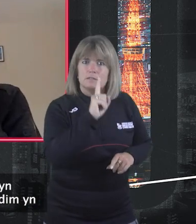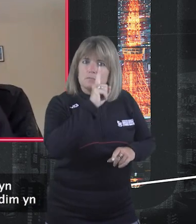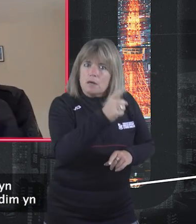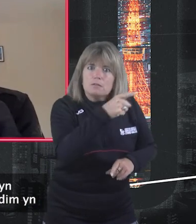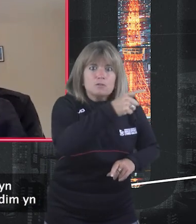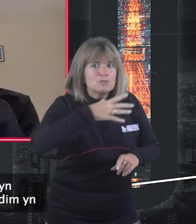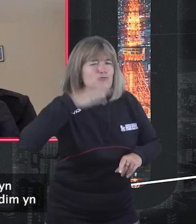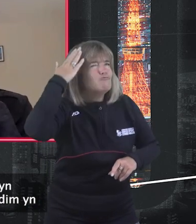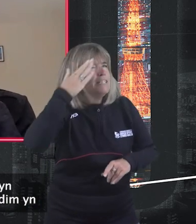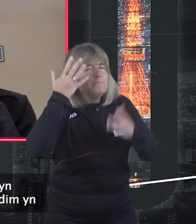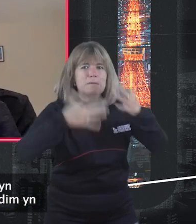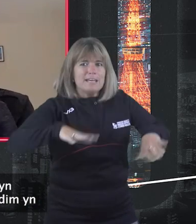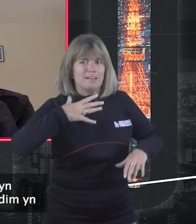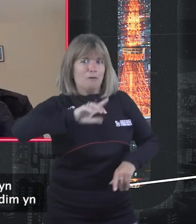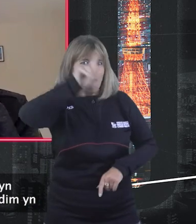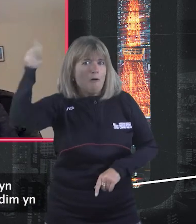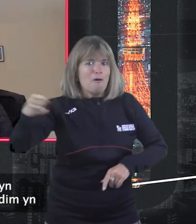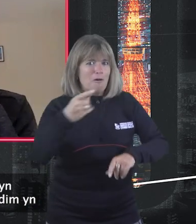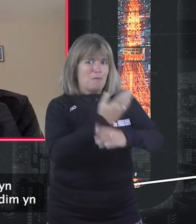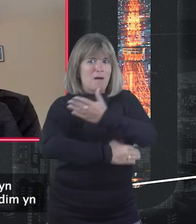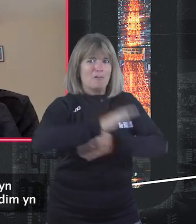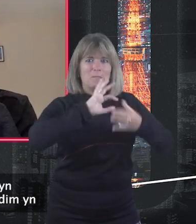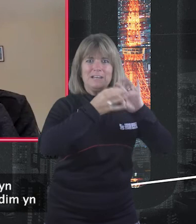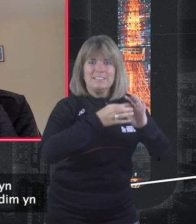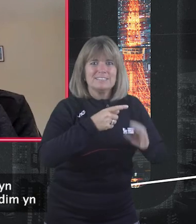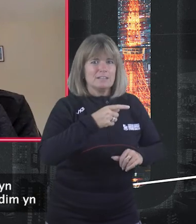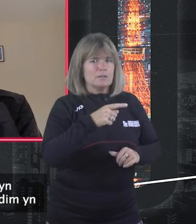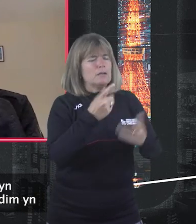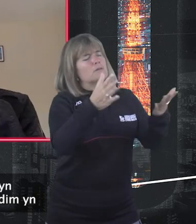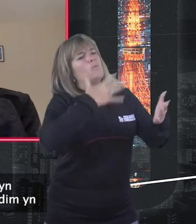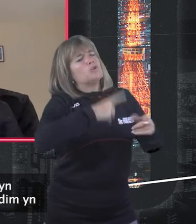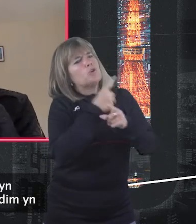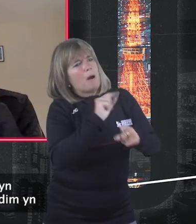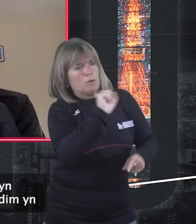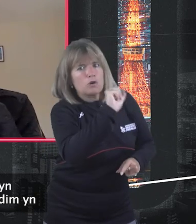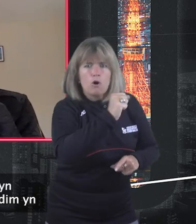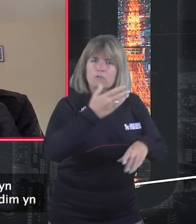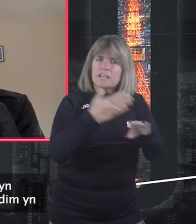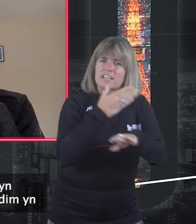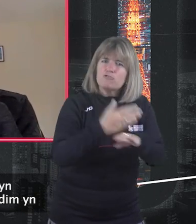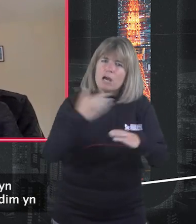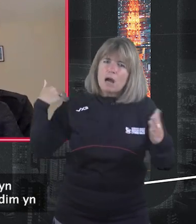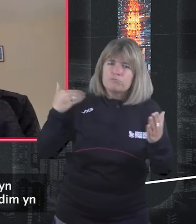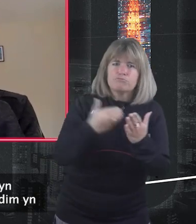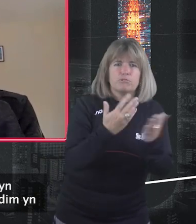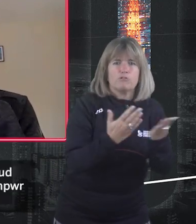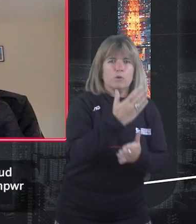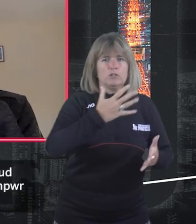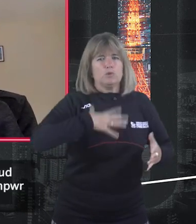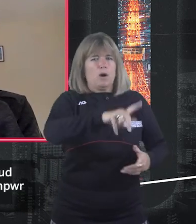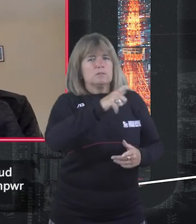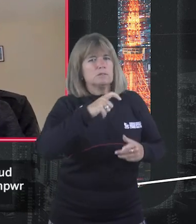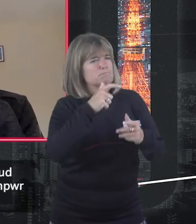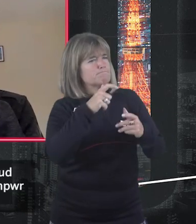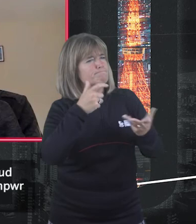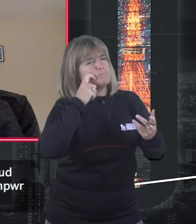different, but it's what, you know, you guys all dream about. And I just want to talk about your career, because I don't mean this in a